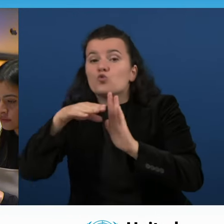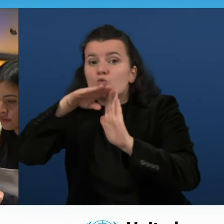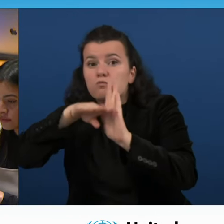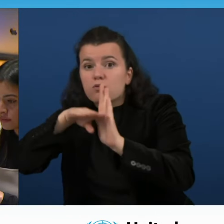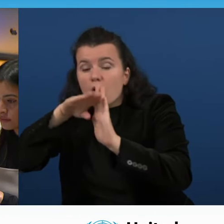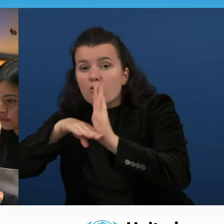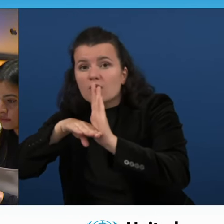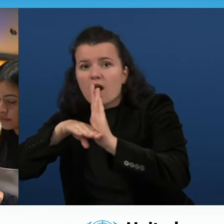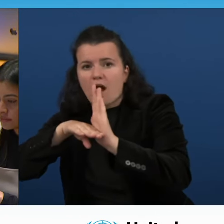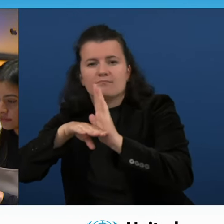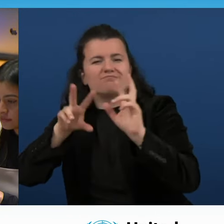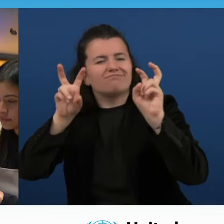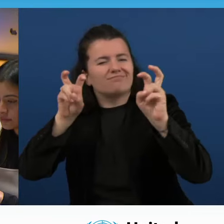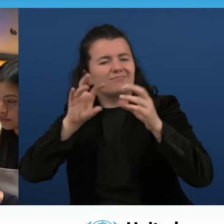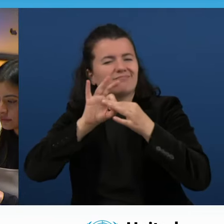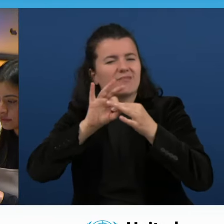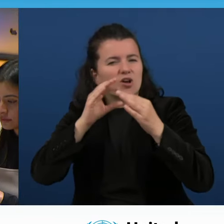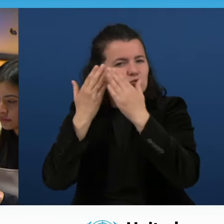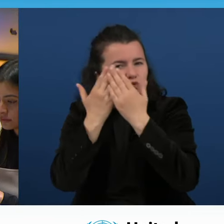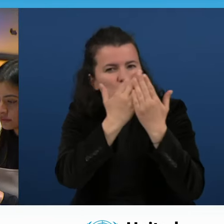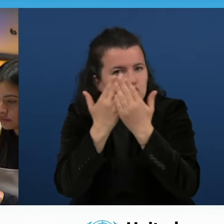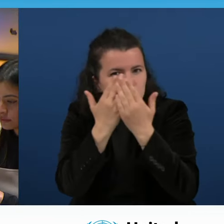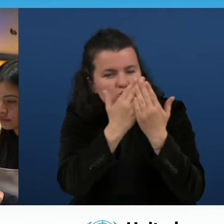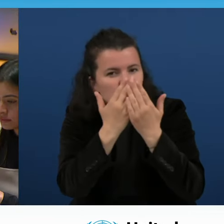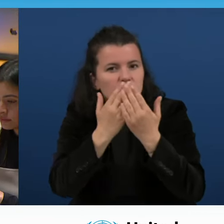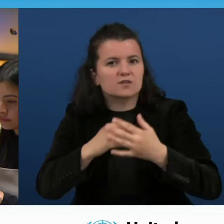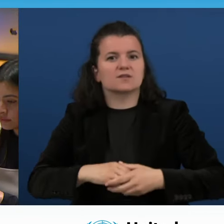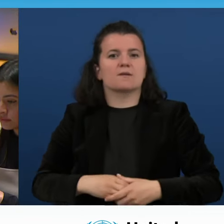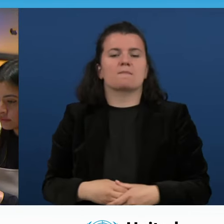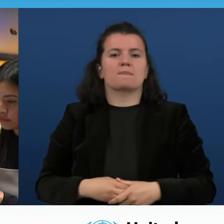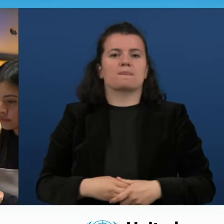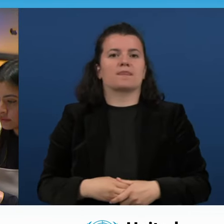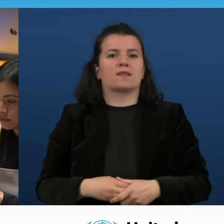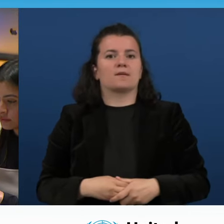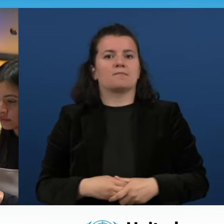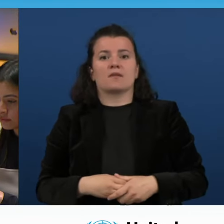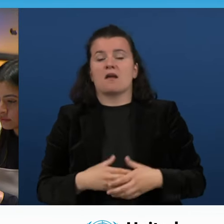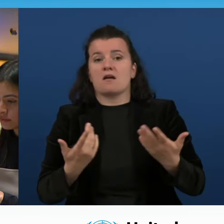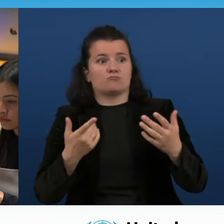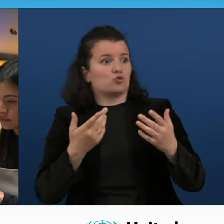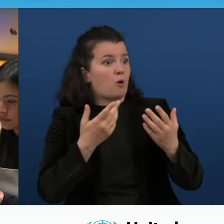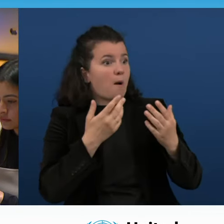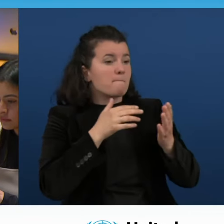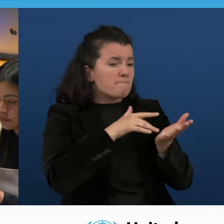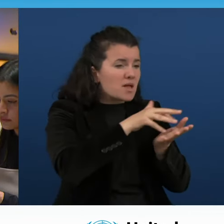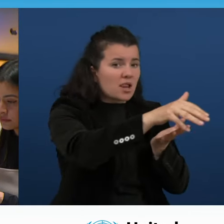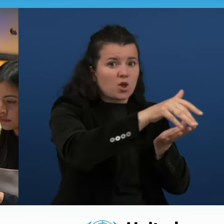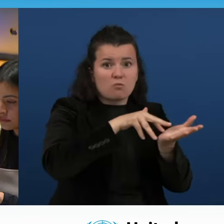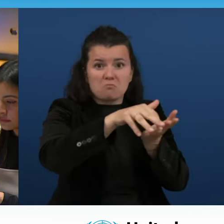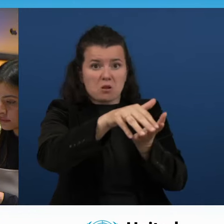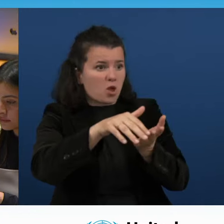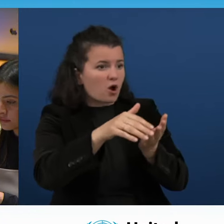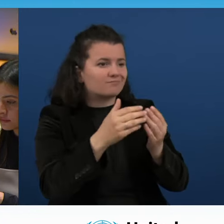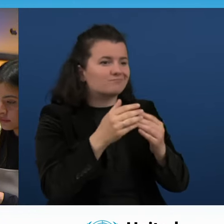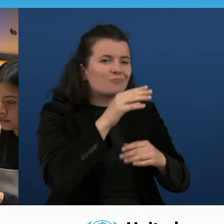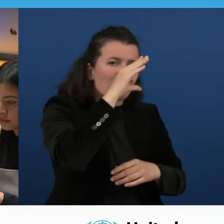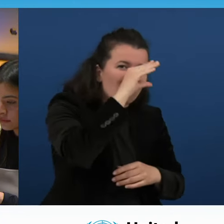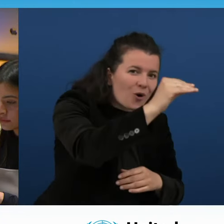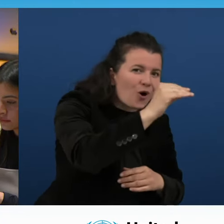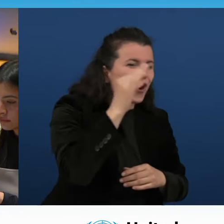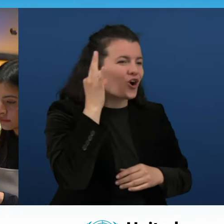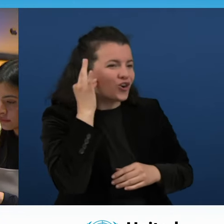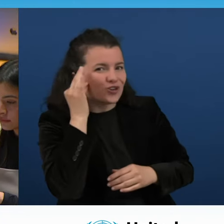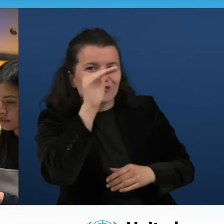school meals, which is globally recognized with a coverage of more than a million of boys and girls at the national level. And we've devoted funds and programs